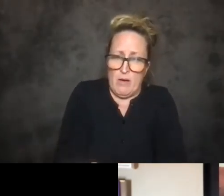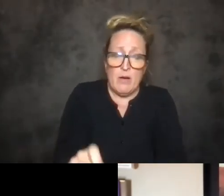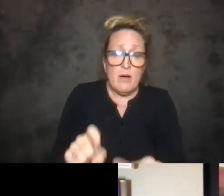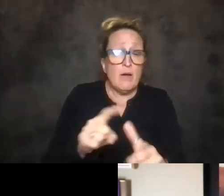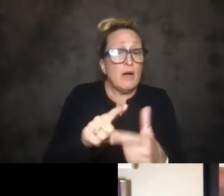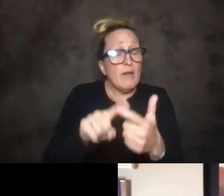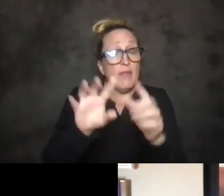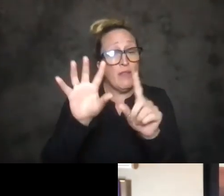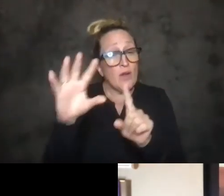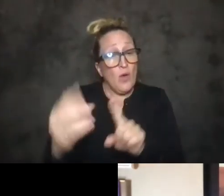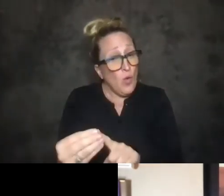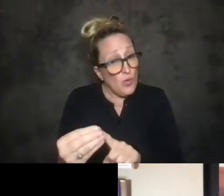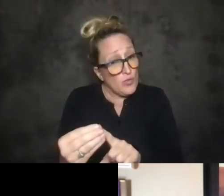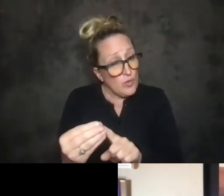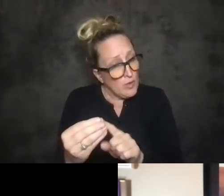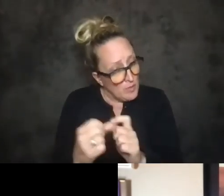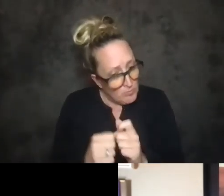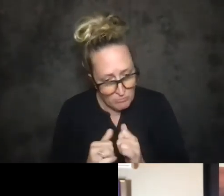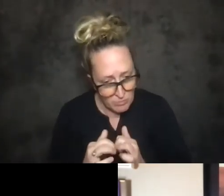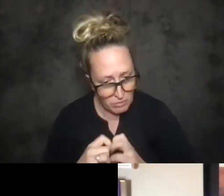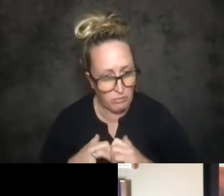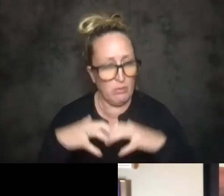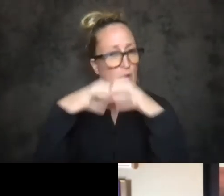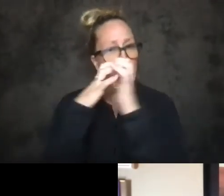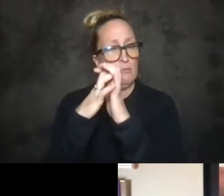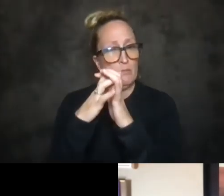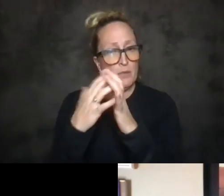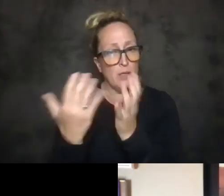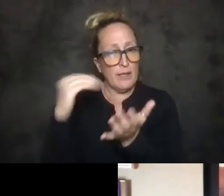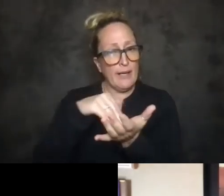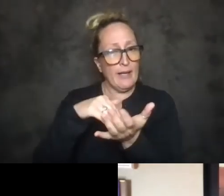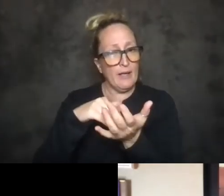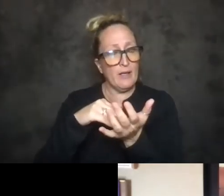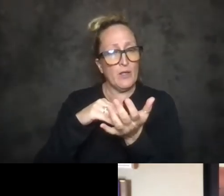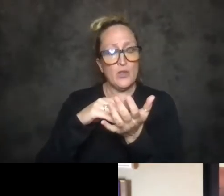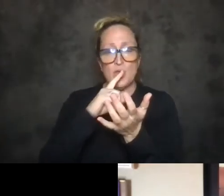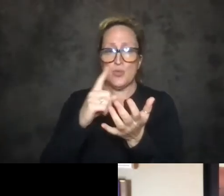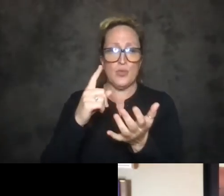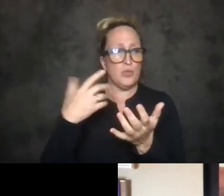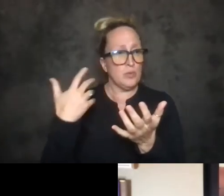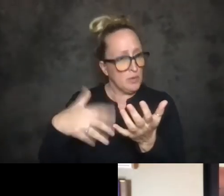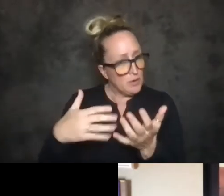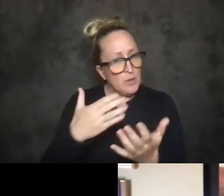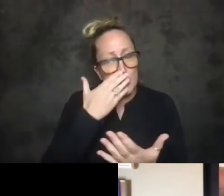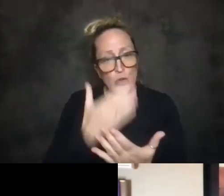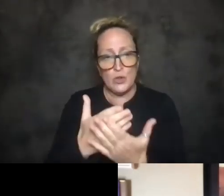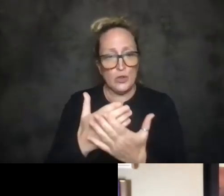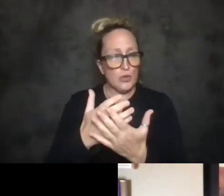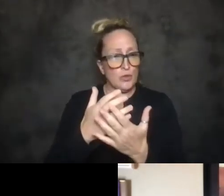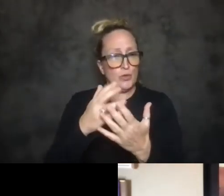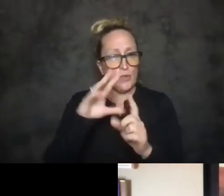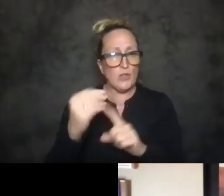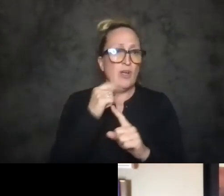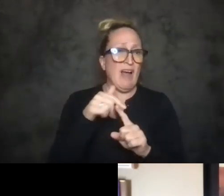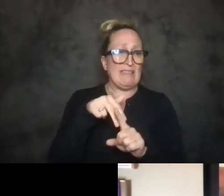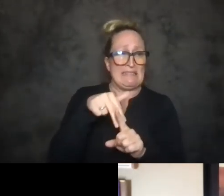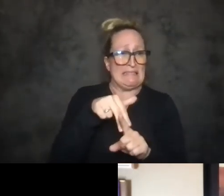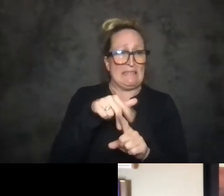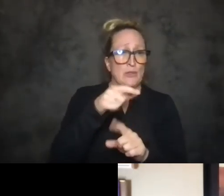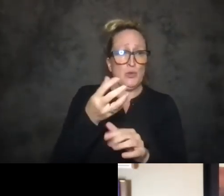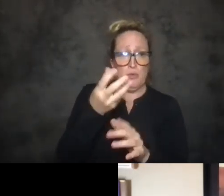culture was built back up to a robust living culture, not teetering on the